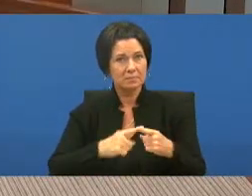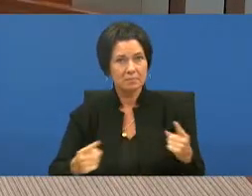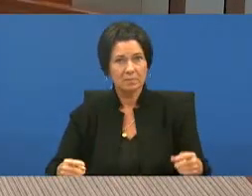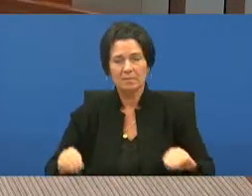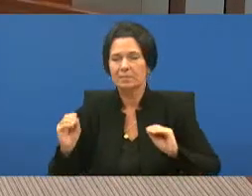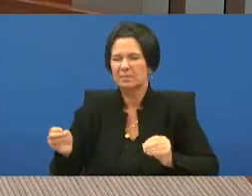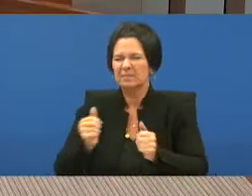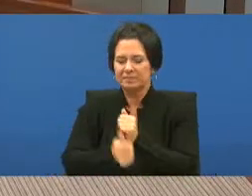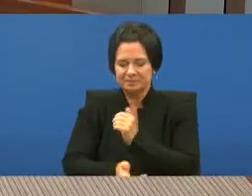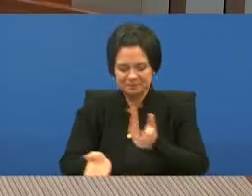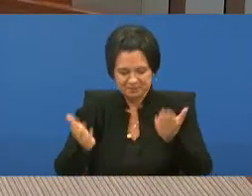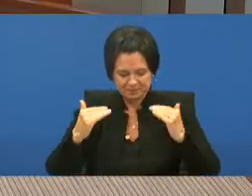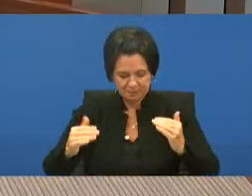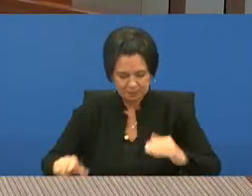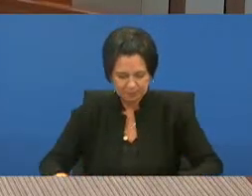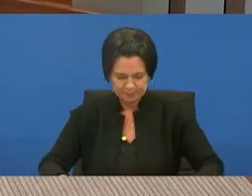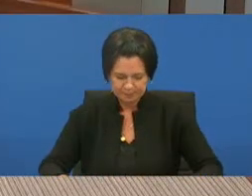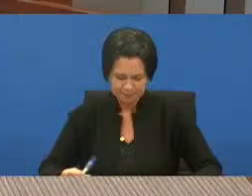carries.